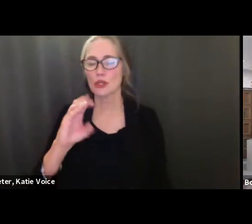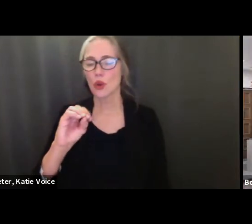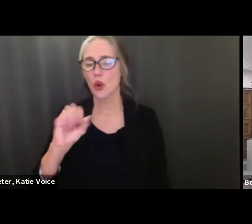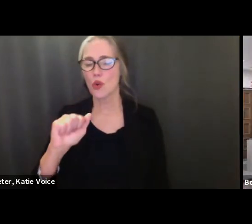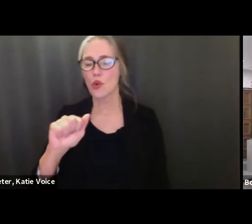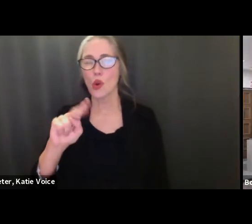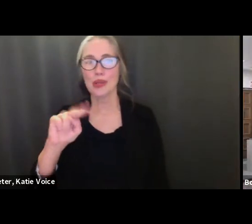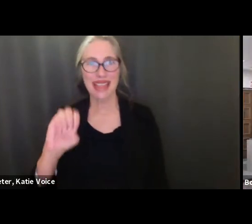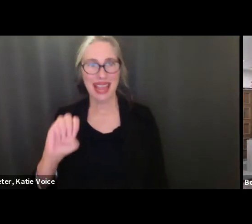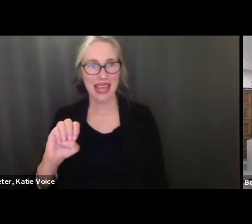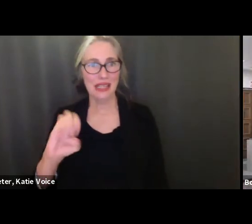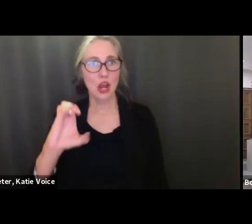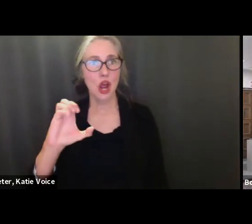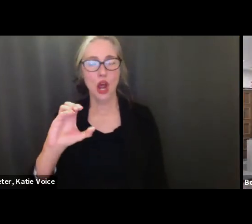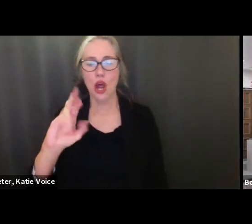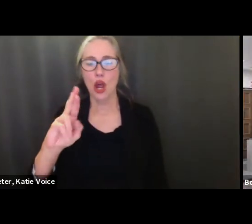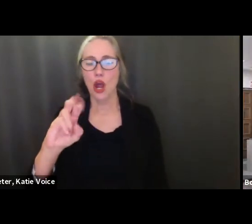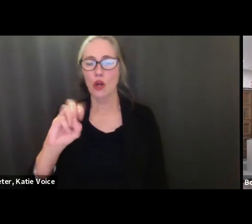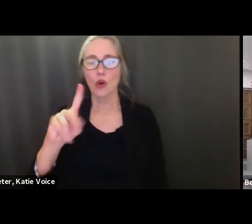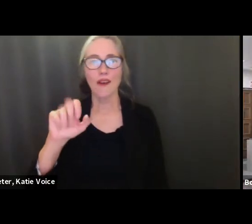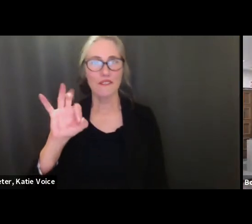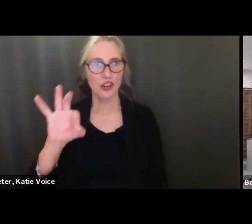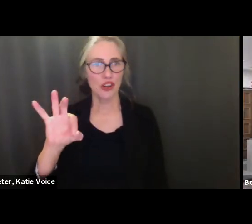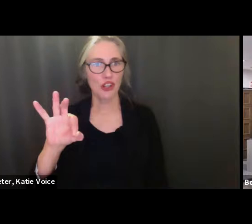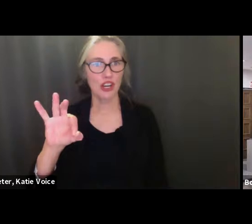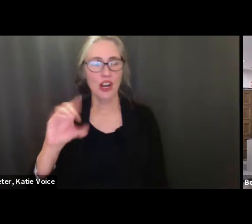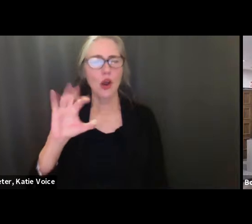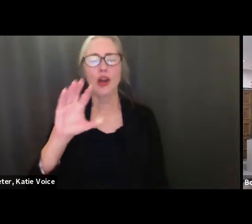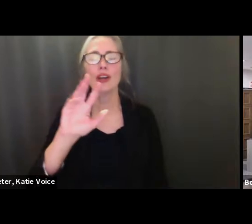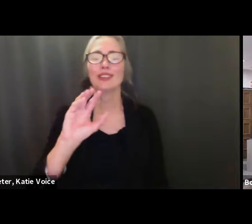Muni Duet. Roseanne Crawford.